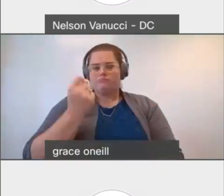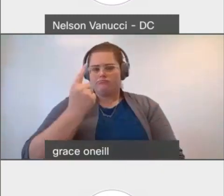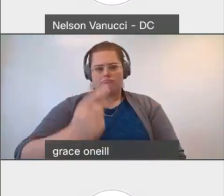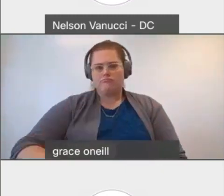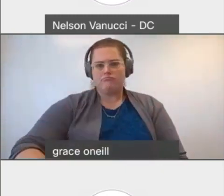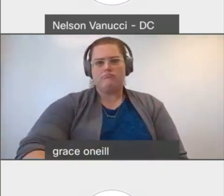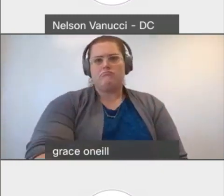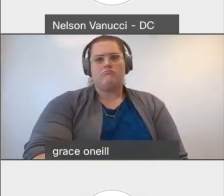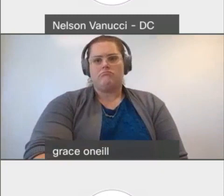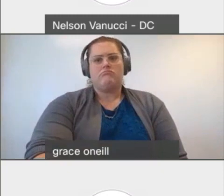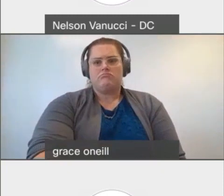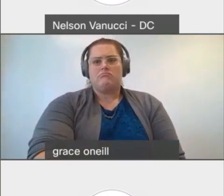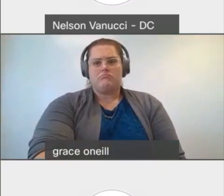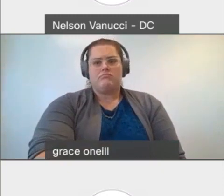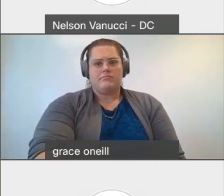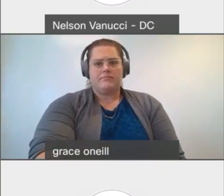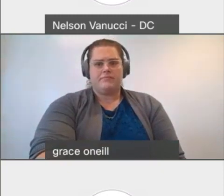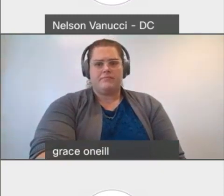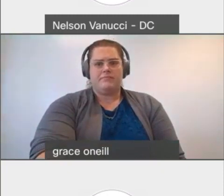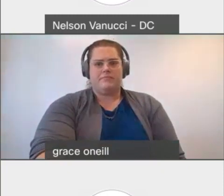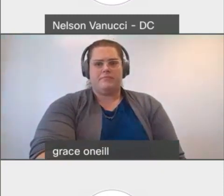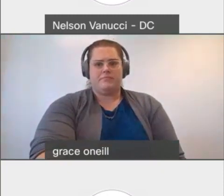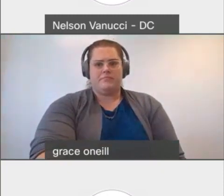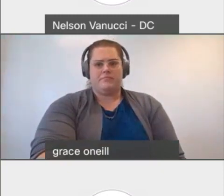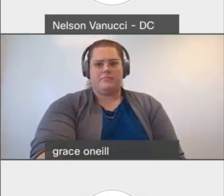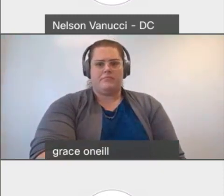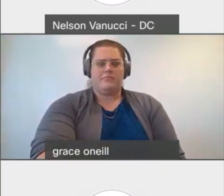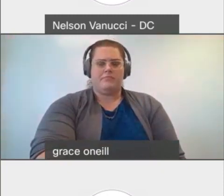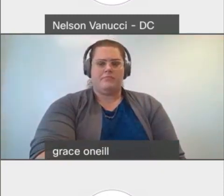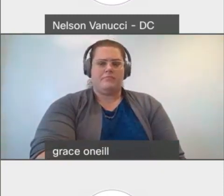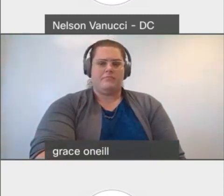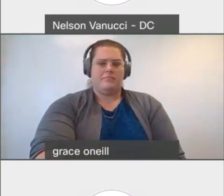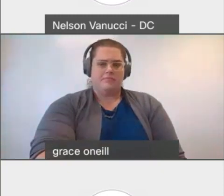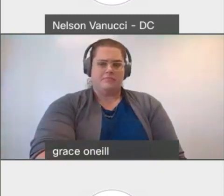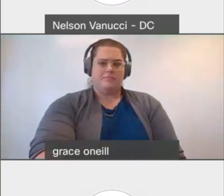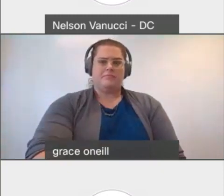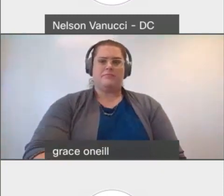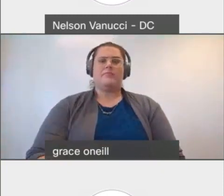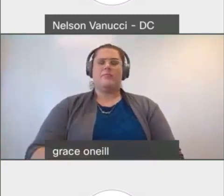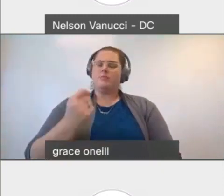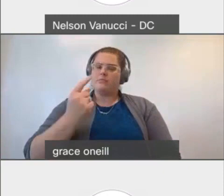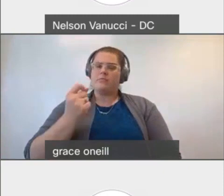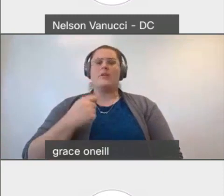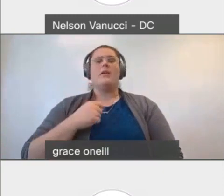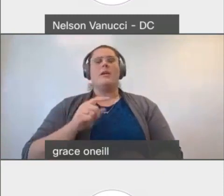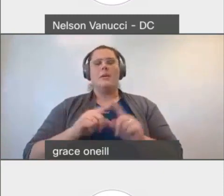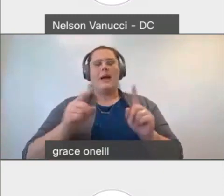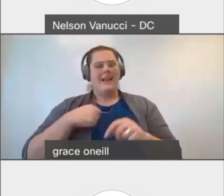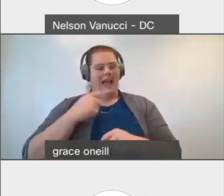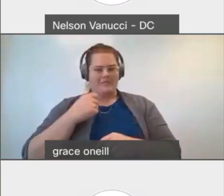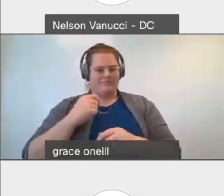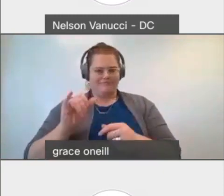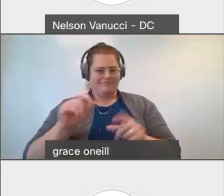As I've shared with you personally, Ian, in meetings and directly, they have one person that's